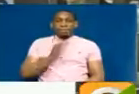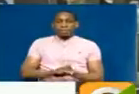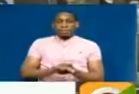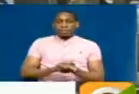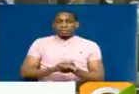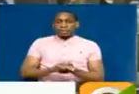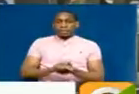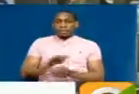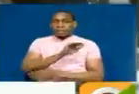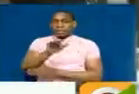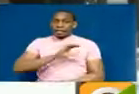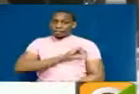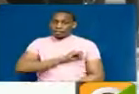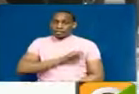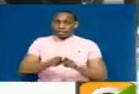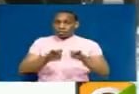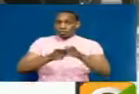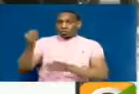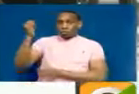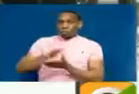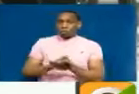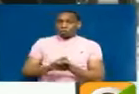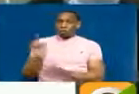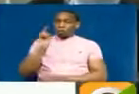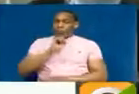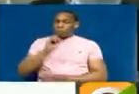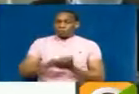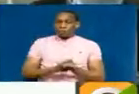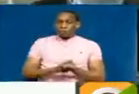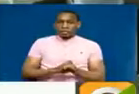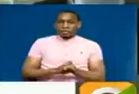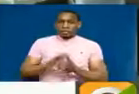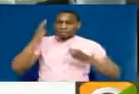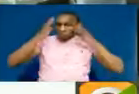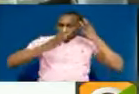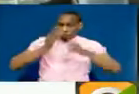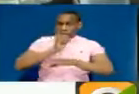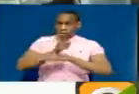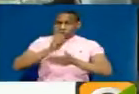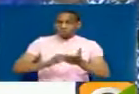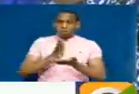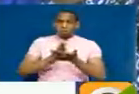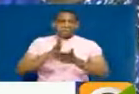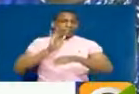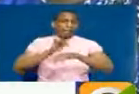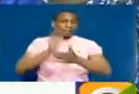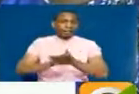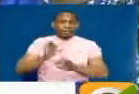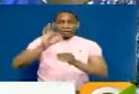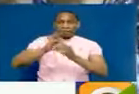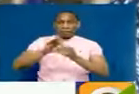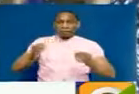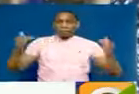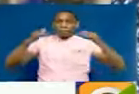for the calming of nerves and checking the rising political temperatures in the country. The runaway tensions, he warned, would be detrimental on the